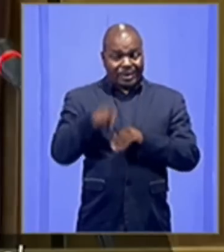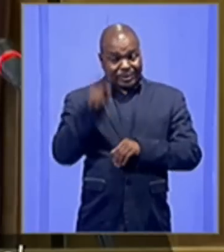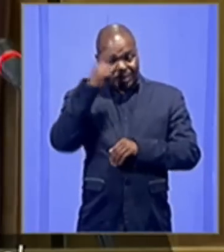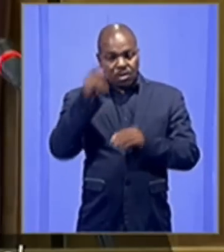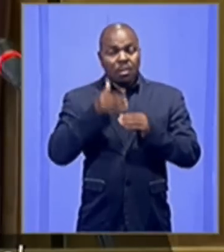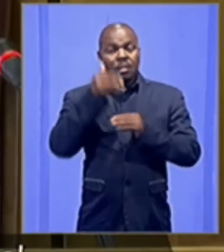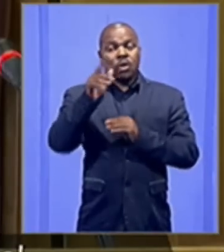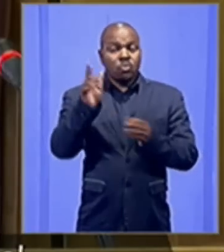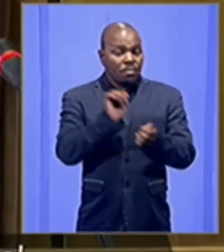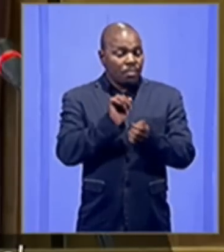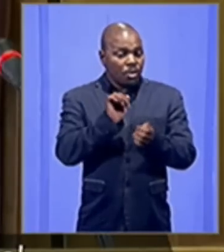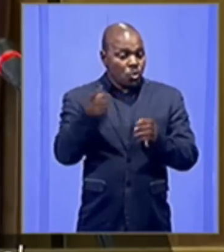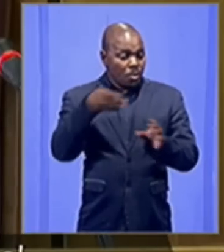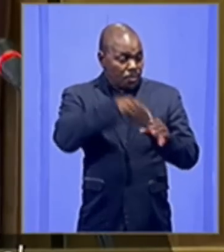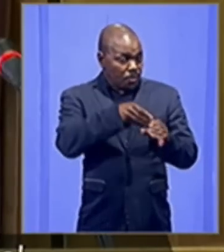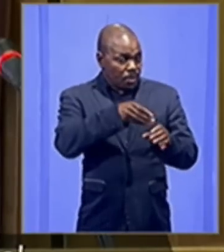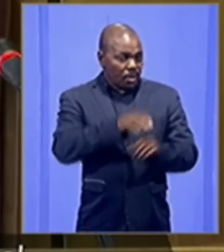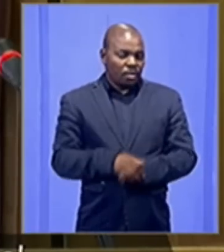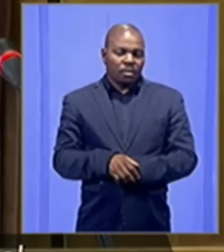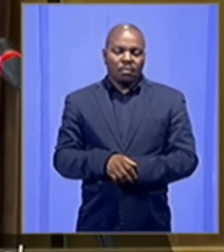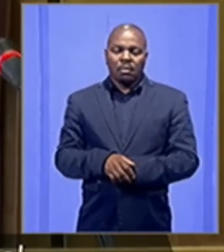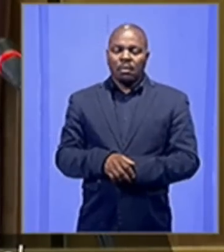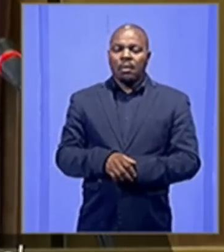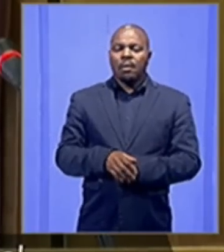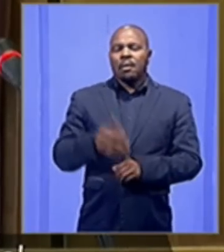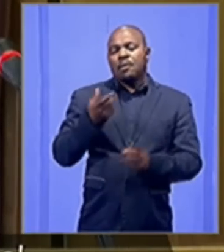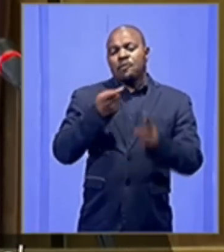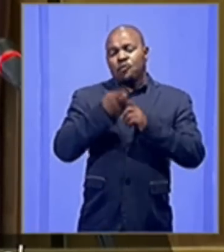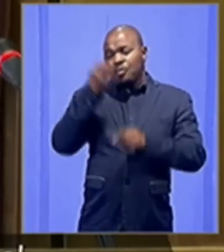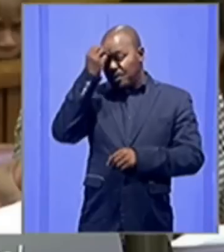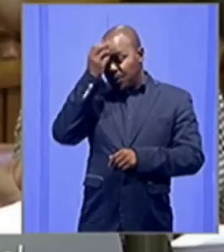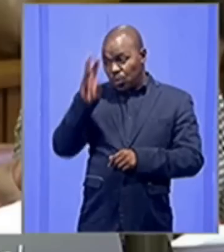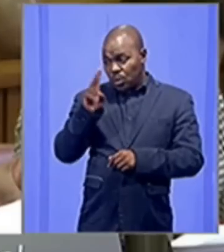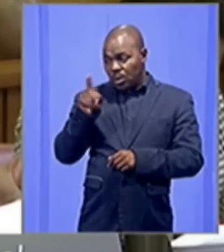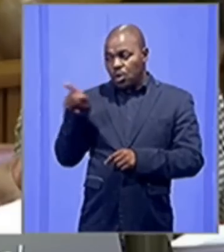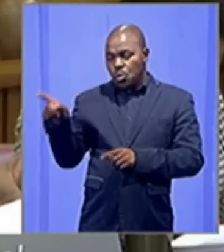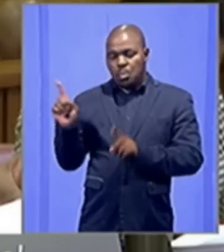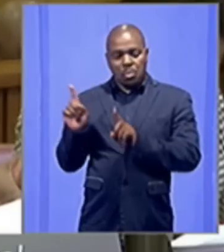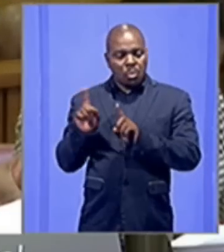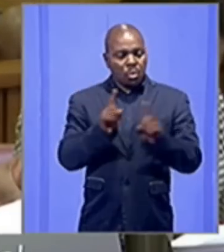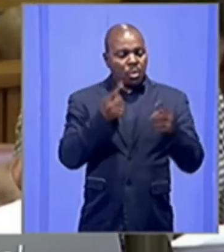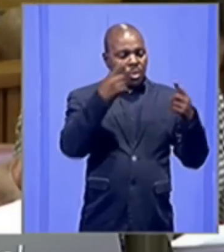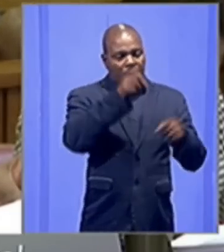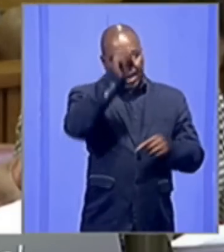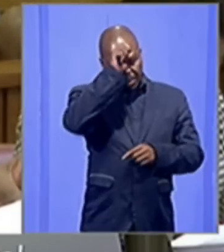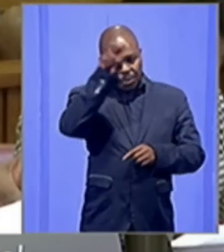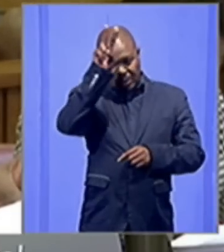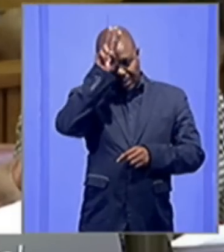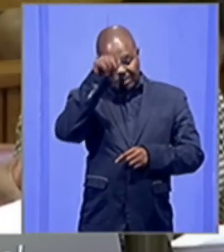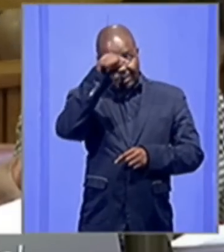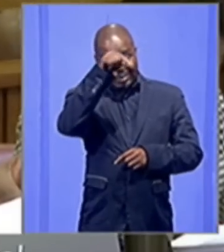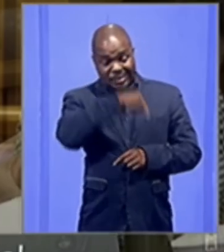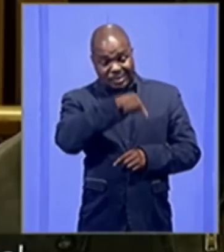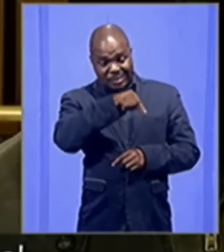they were accompanying the accused from Pretoria to Boksburg,